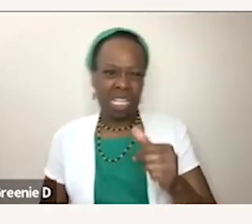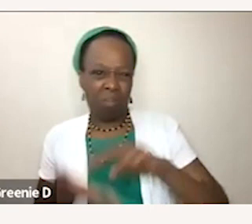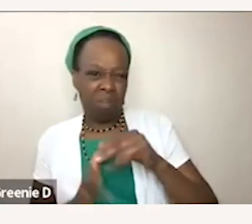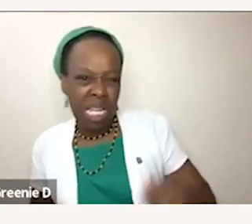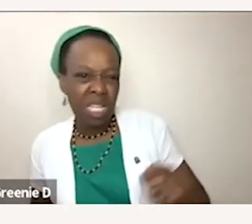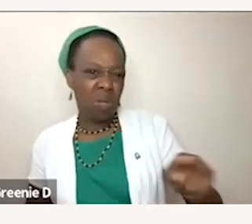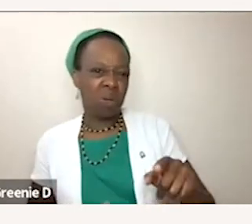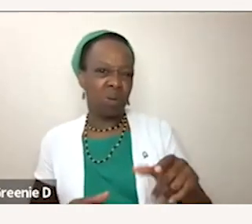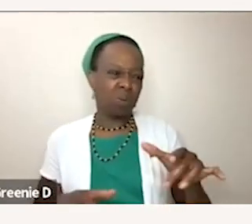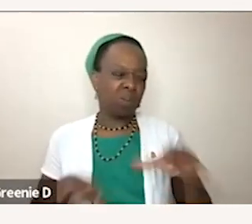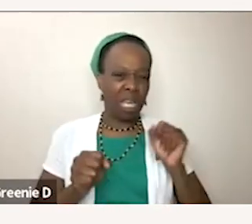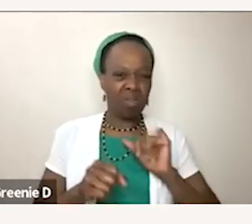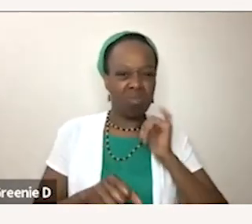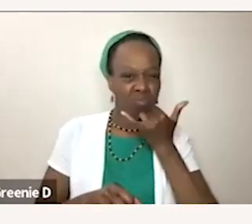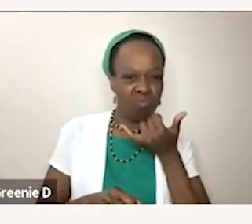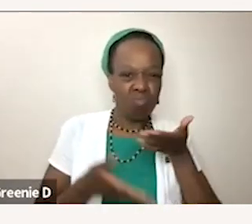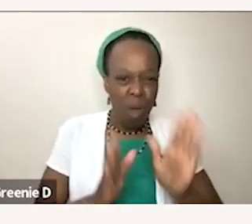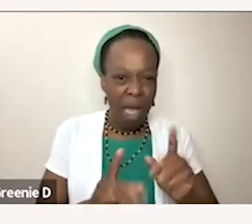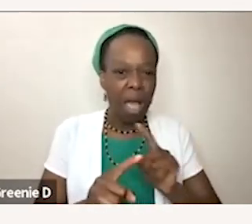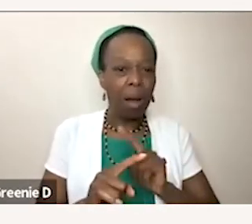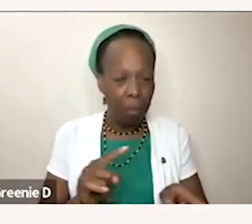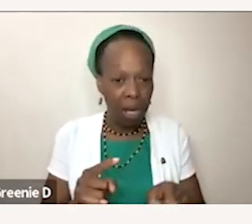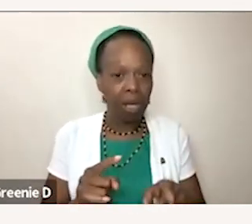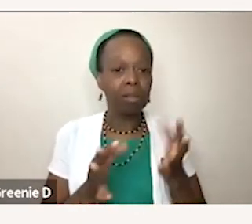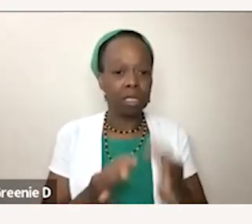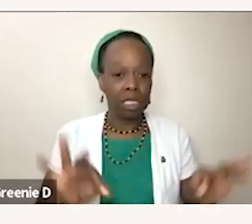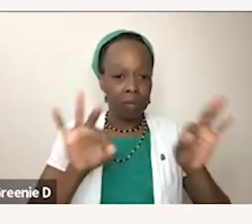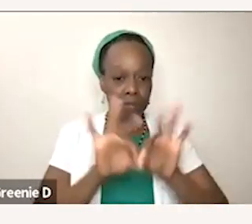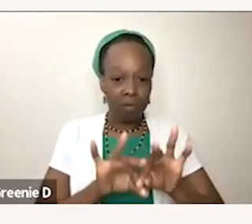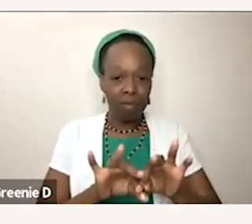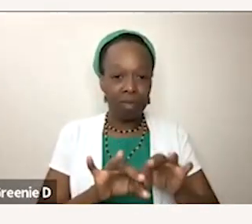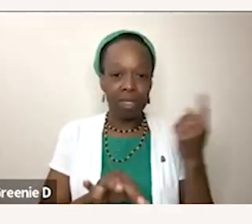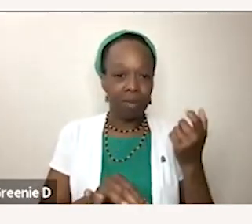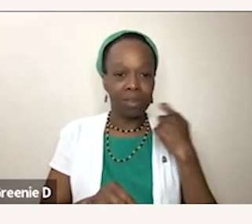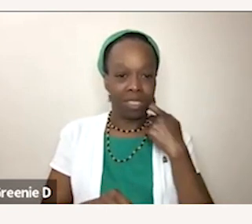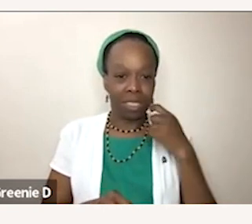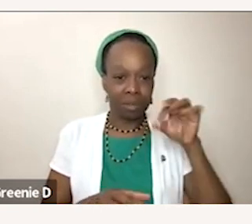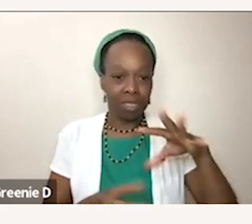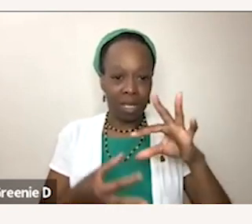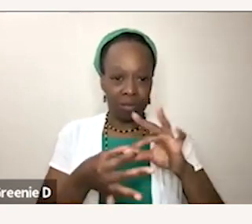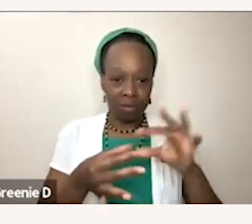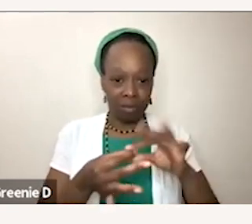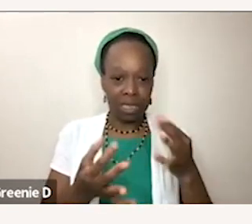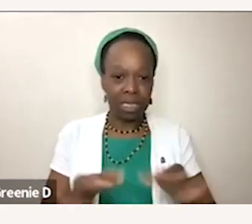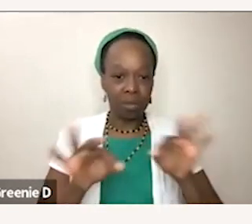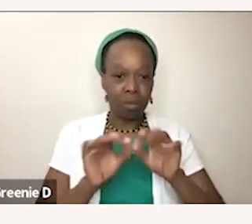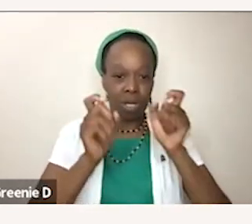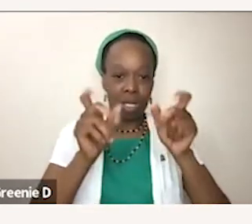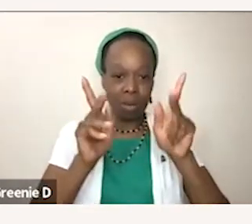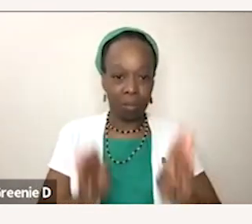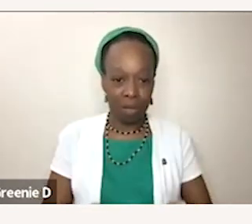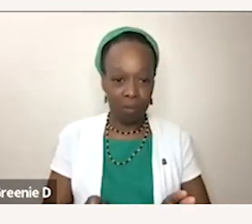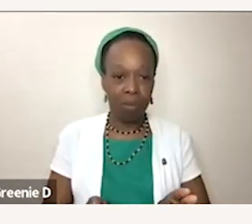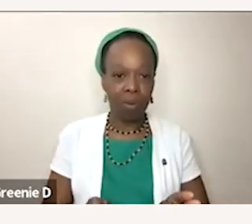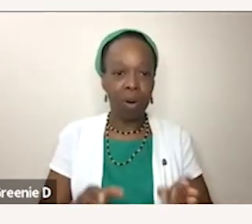wrong, or whatever that might be. But it's really important. Someone just put this in the chat, to give also people